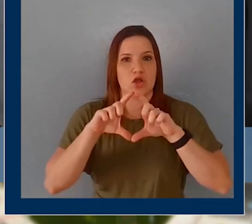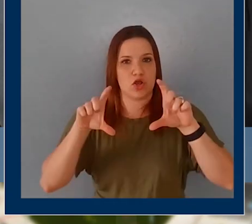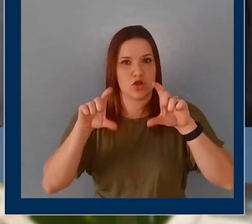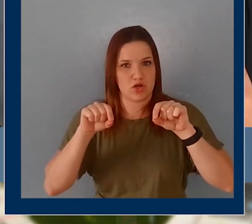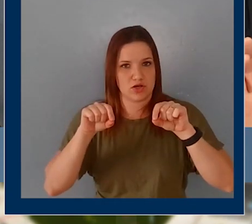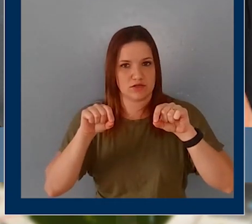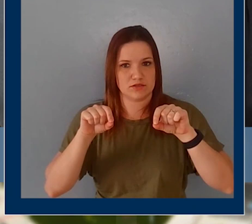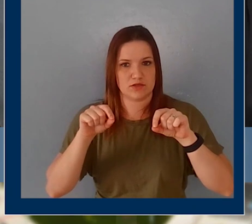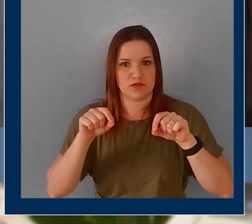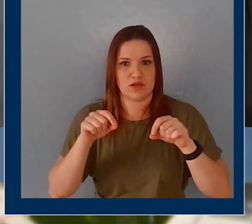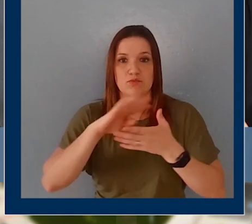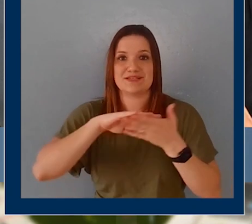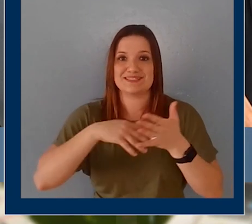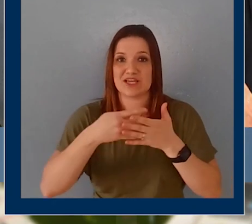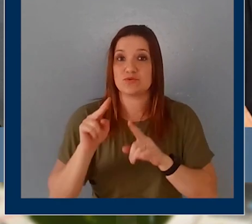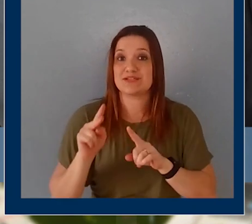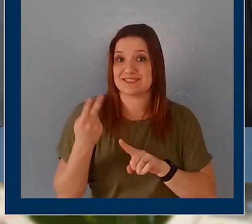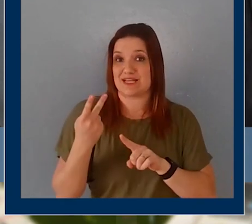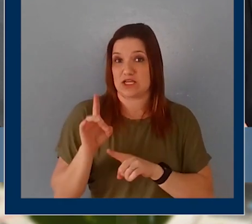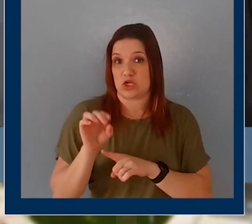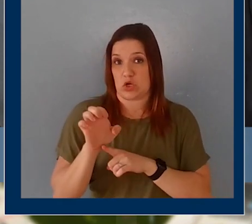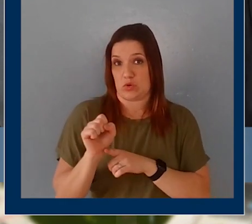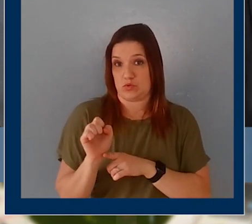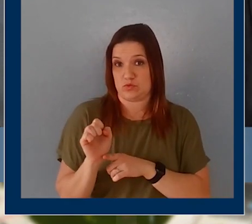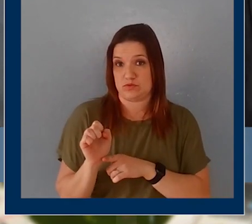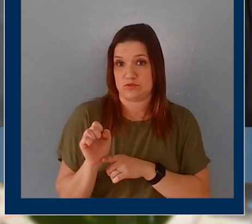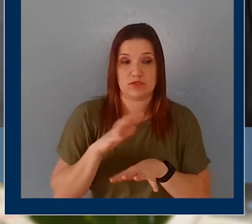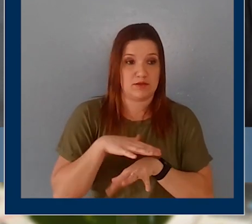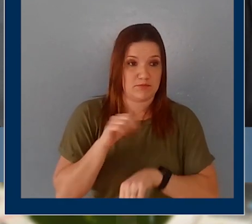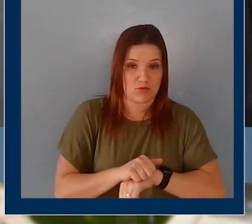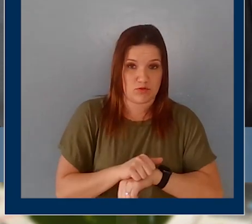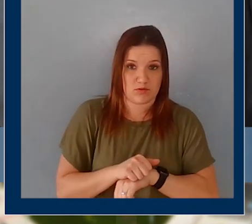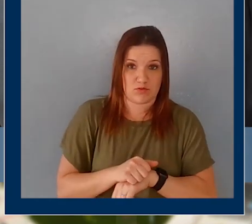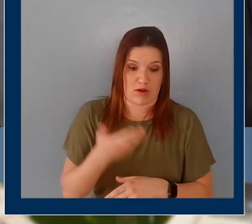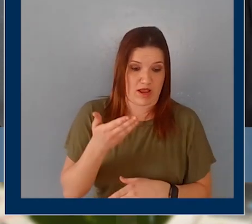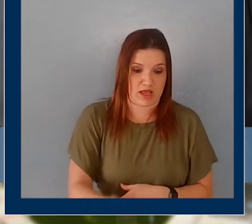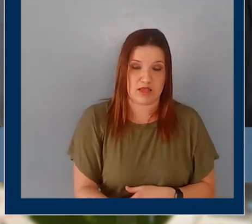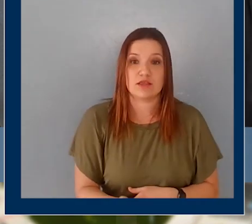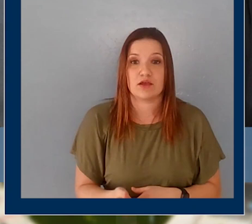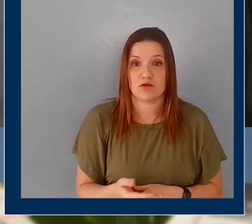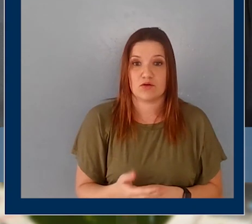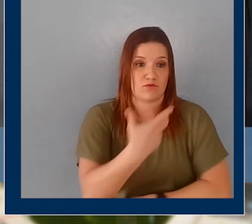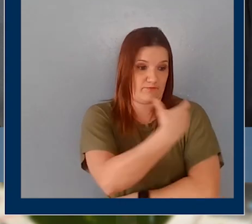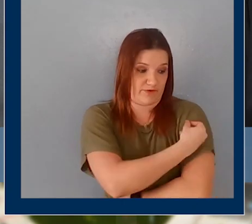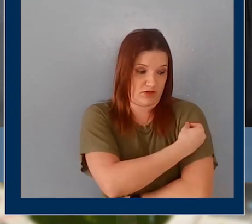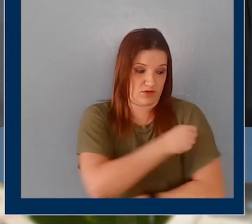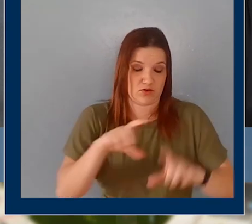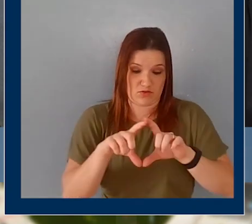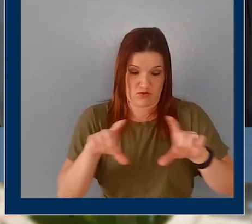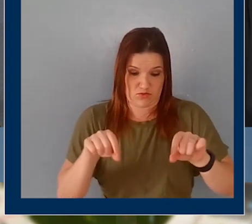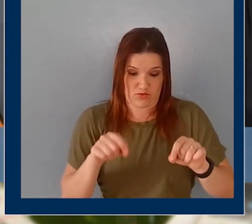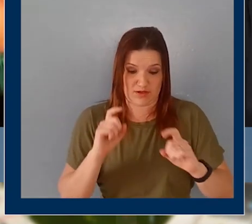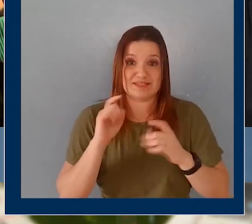They received a card, and we actually scheduled their second dose appointment right there at the time